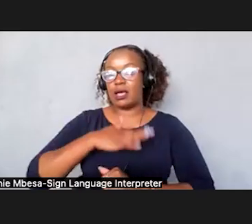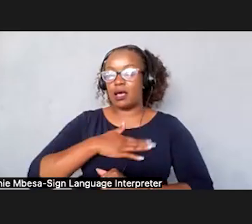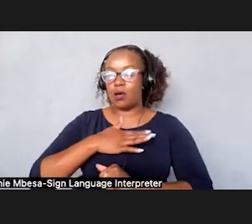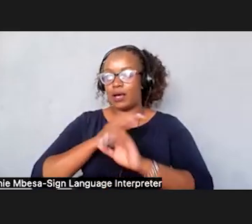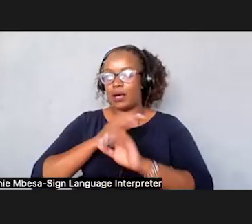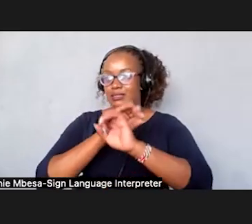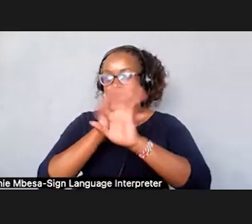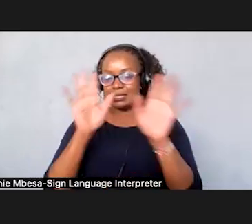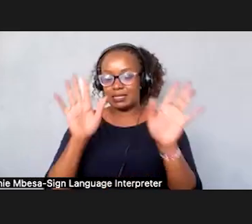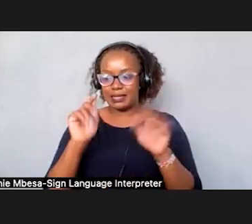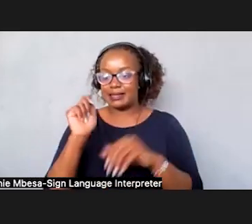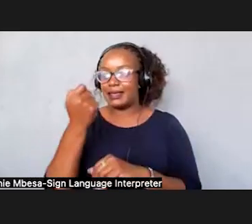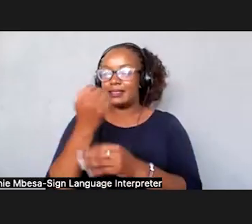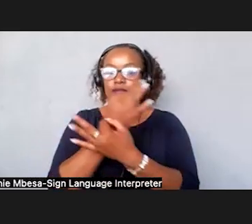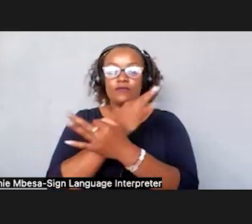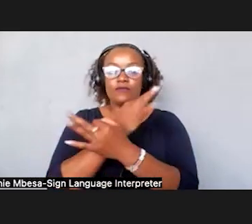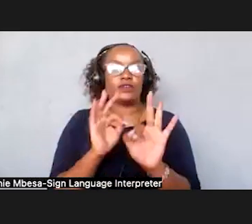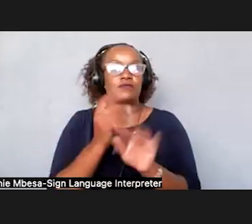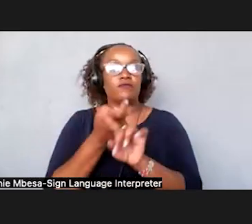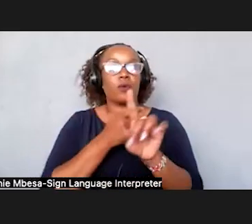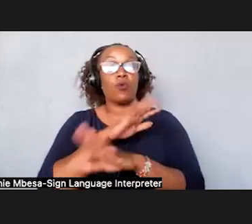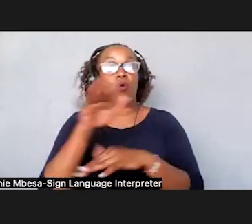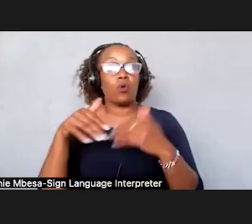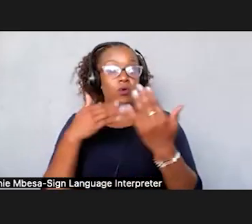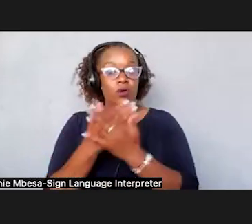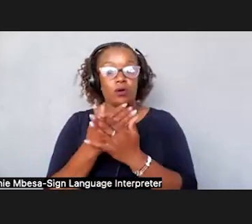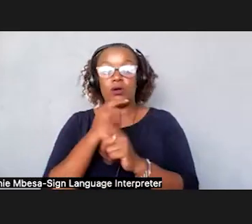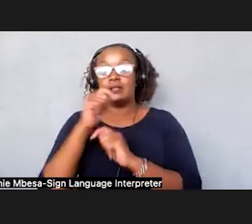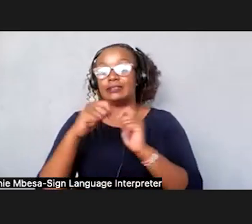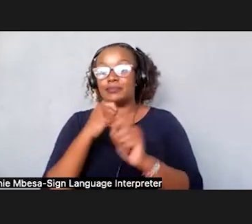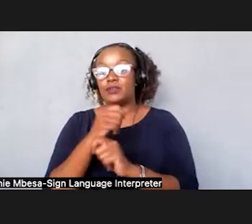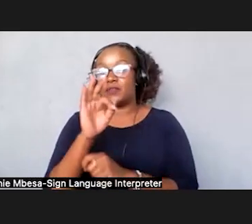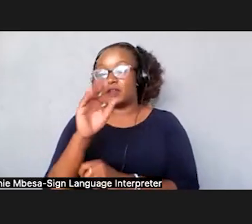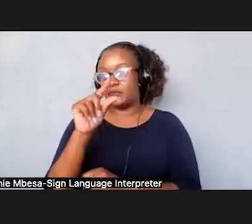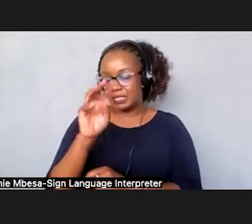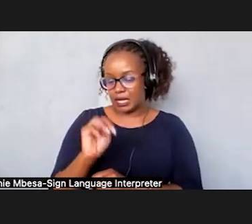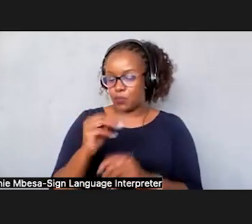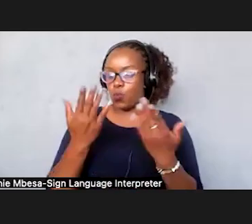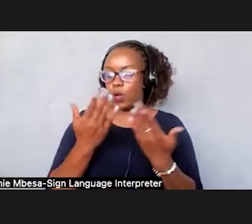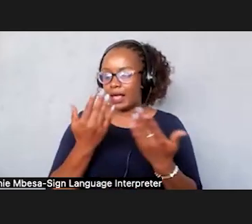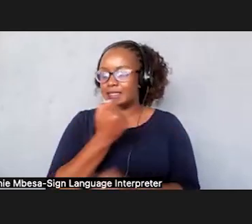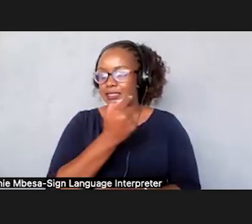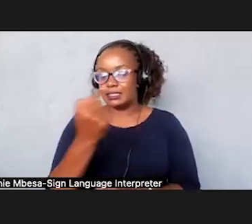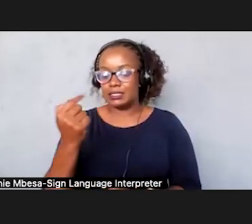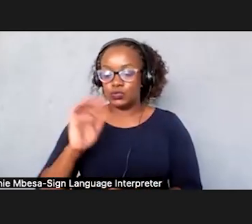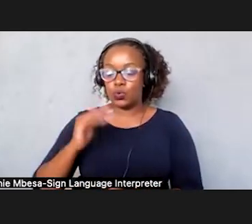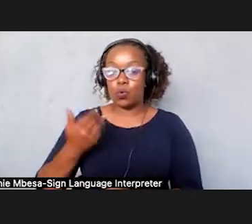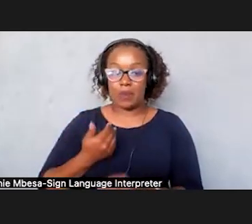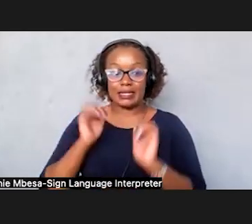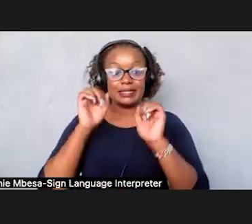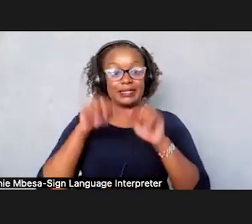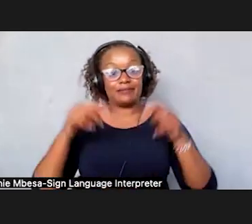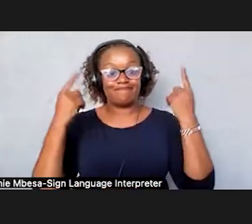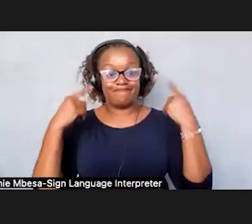all forms of FGM, where every girl and woman can thrive. Will you join us in making this vision